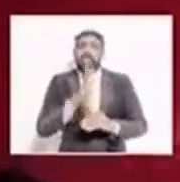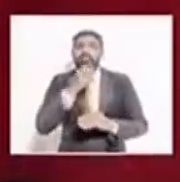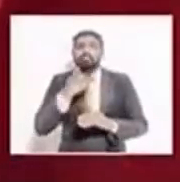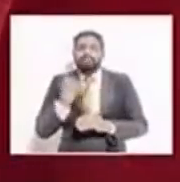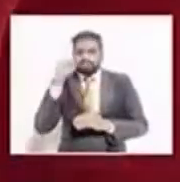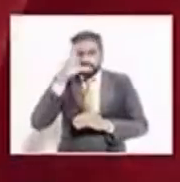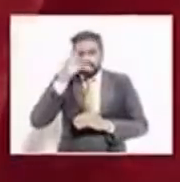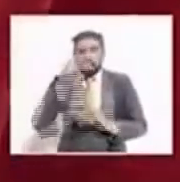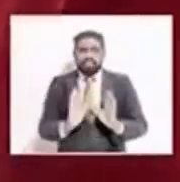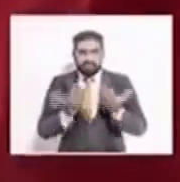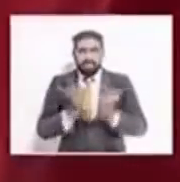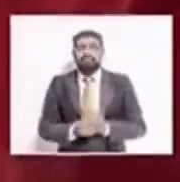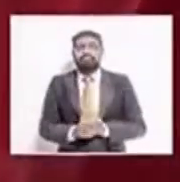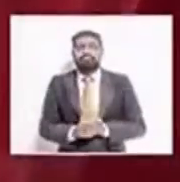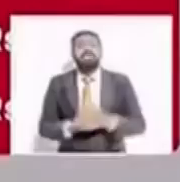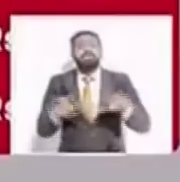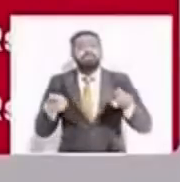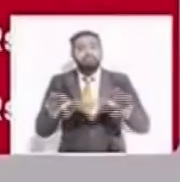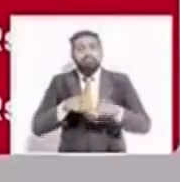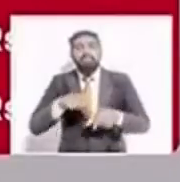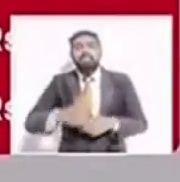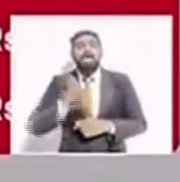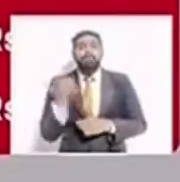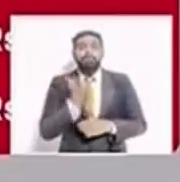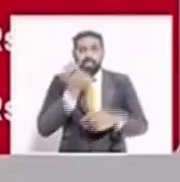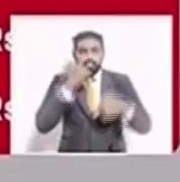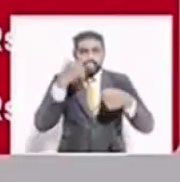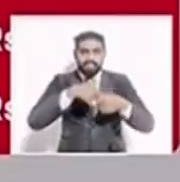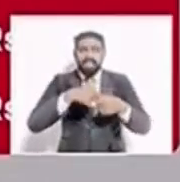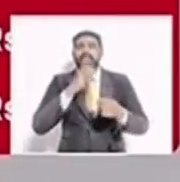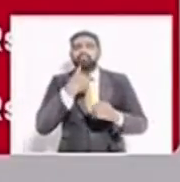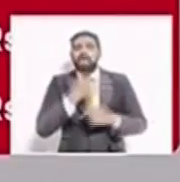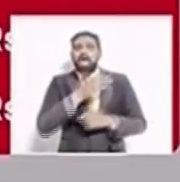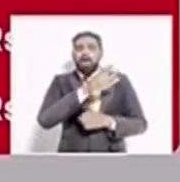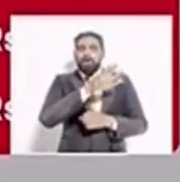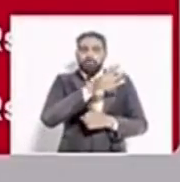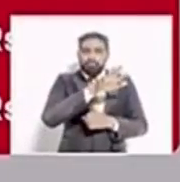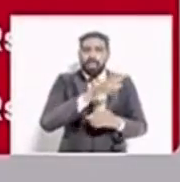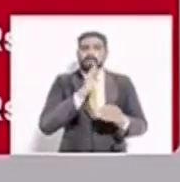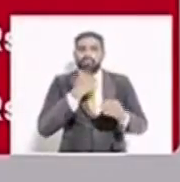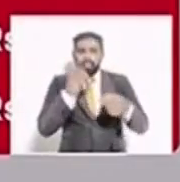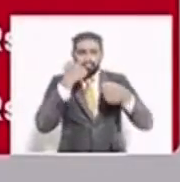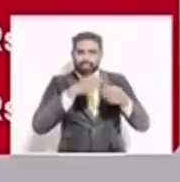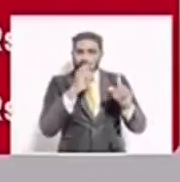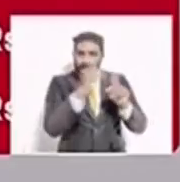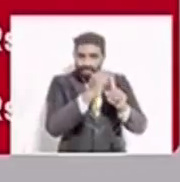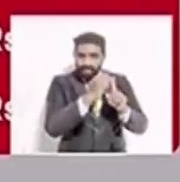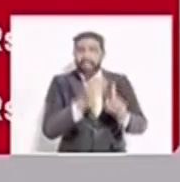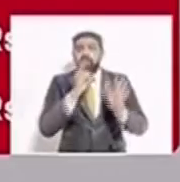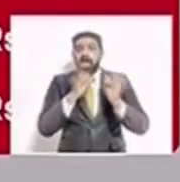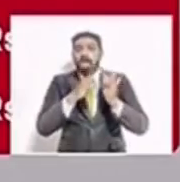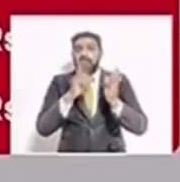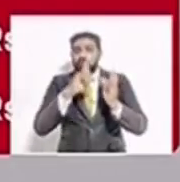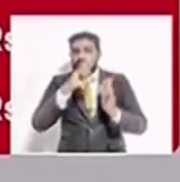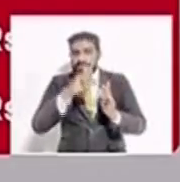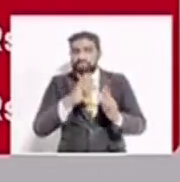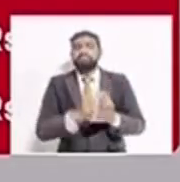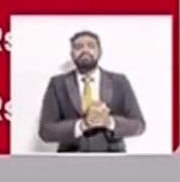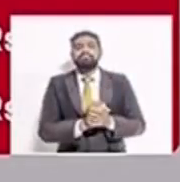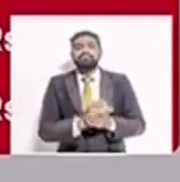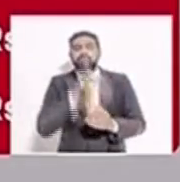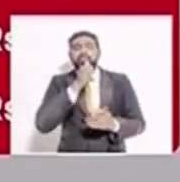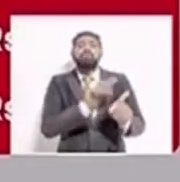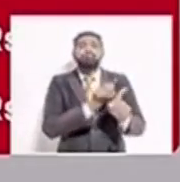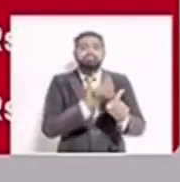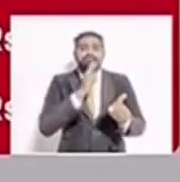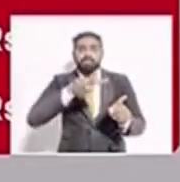the new price of a litre of octane 95 petrol at Lanka IOC filling stations is 254 rupees. The